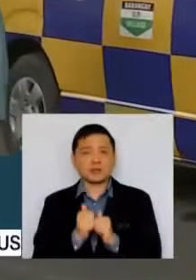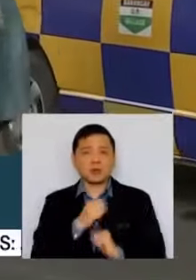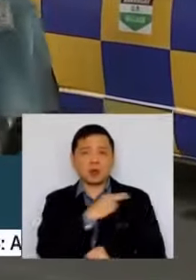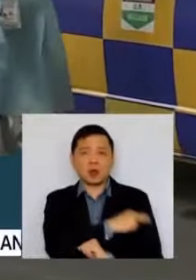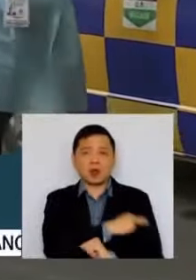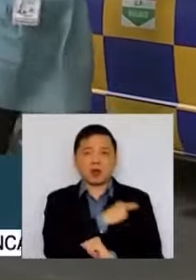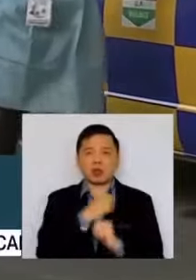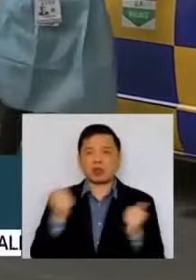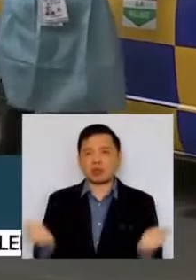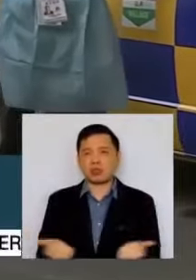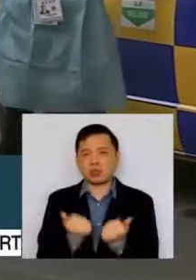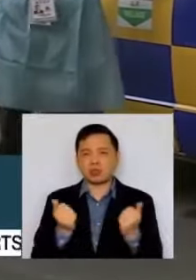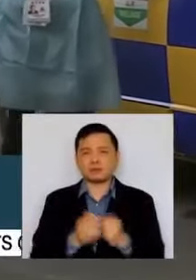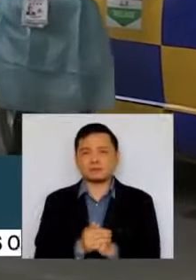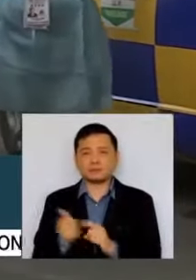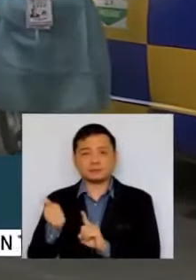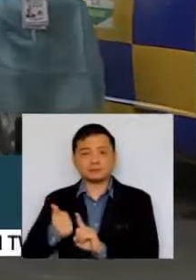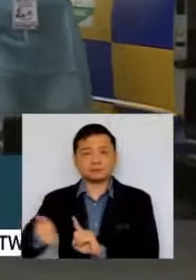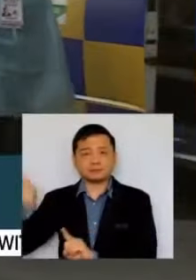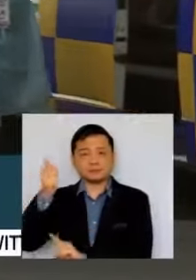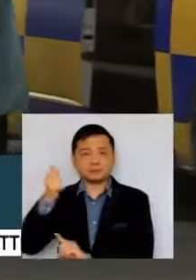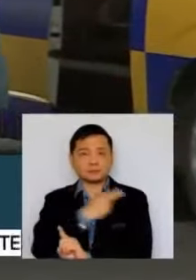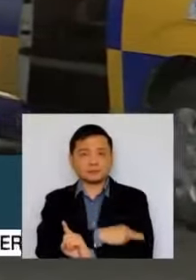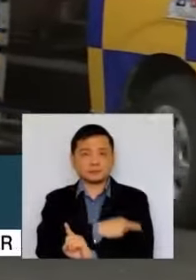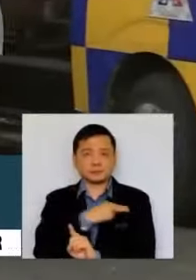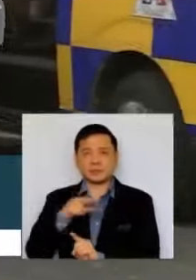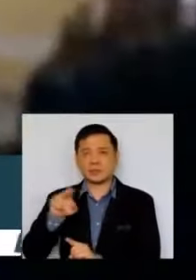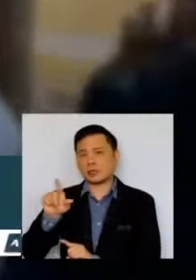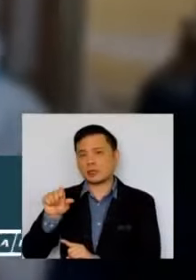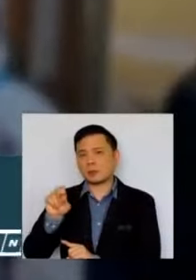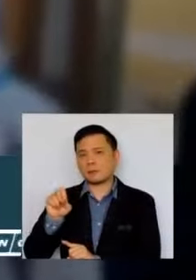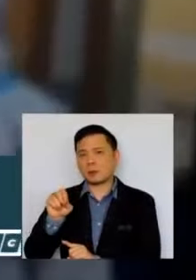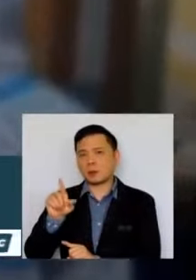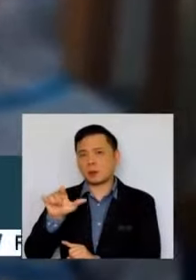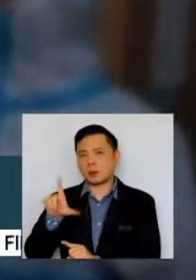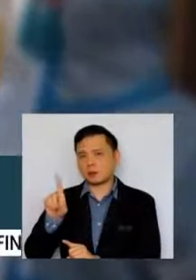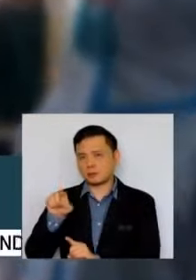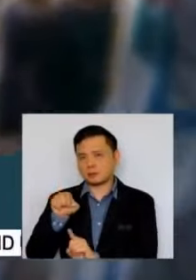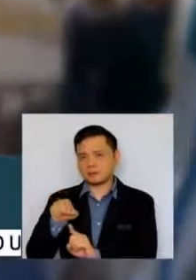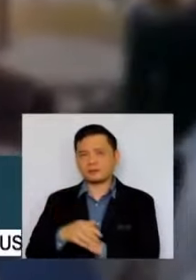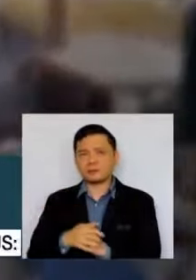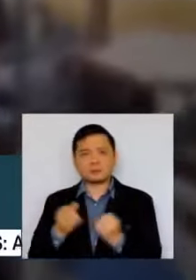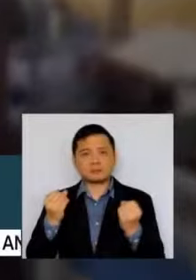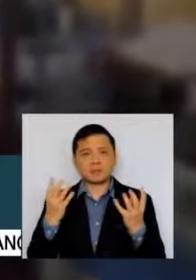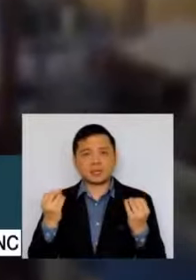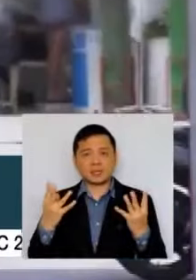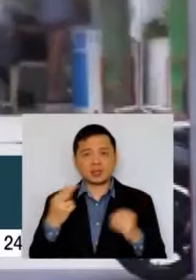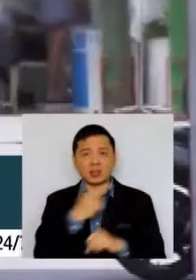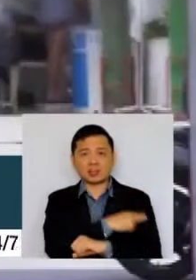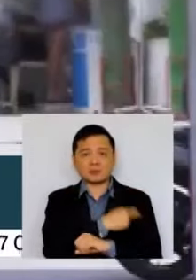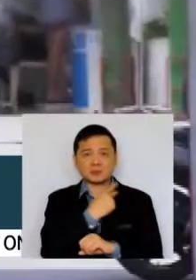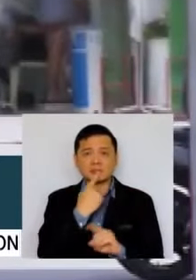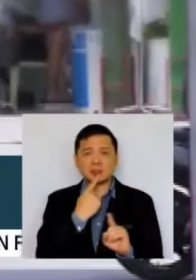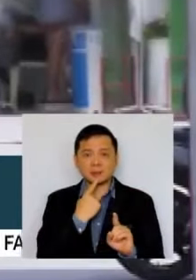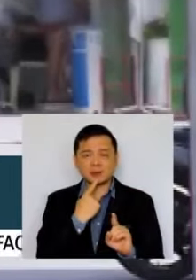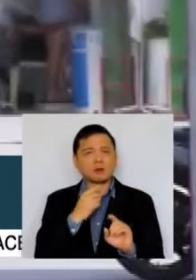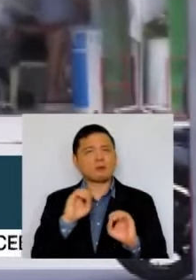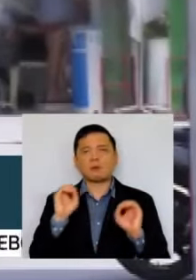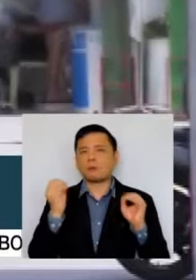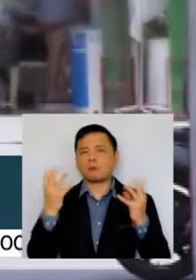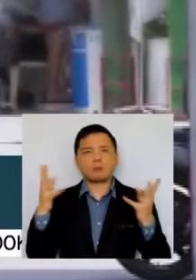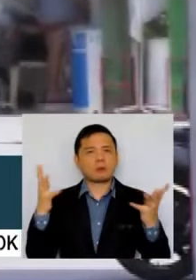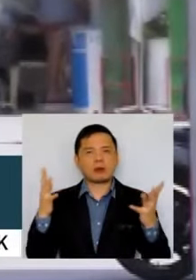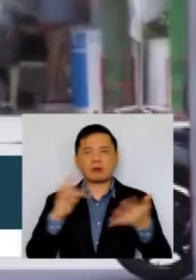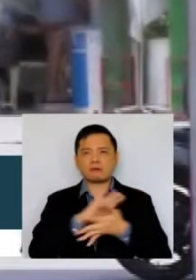Dr. Leopoldo Vega says several health facilities have been reporting no new patients infected with the